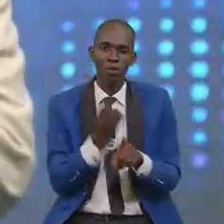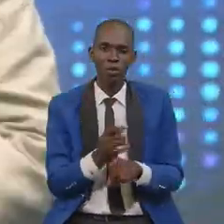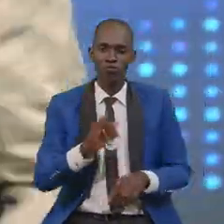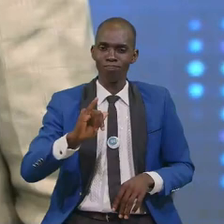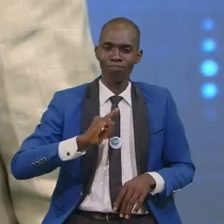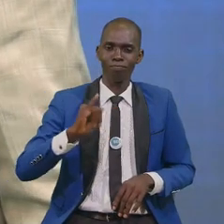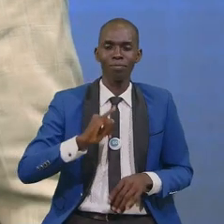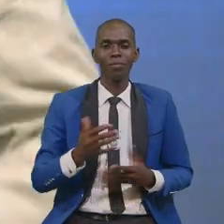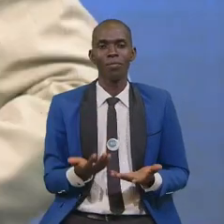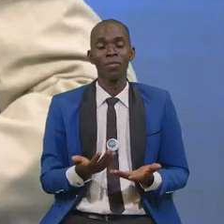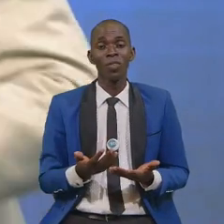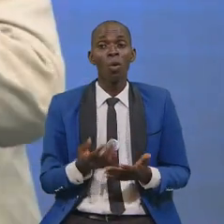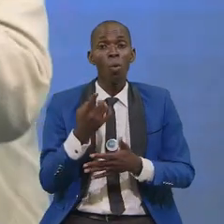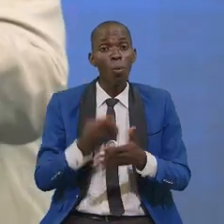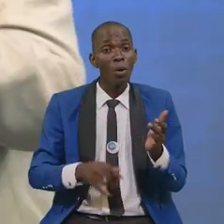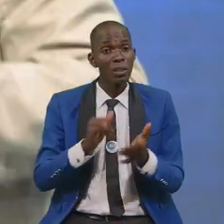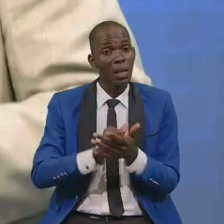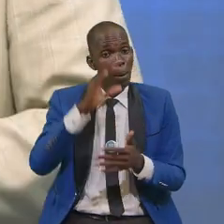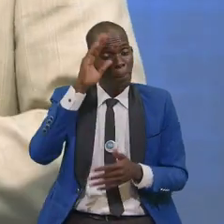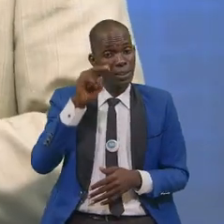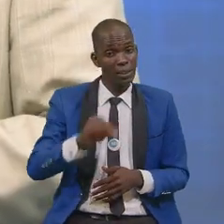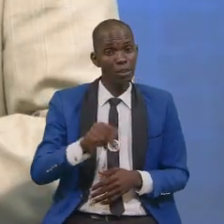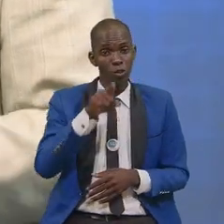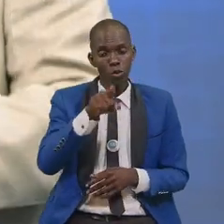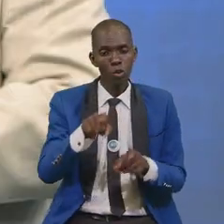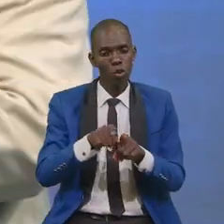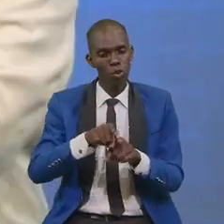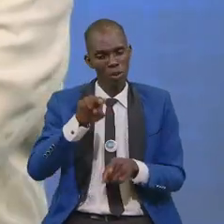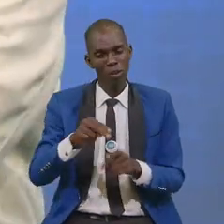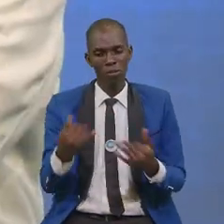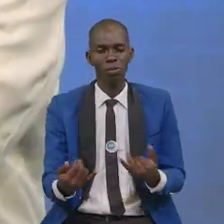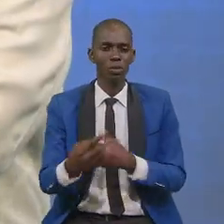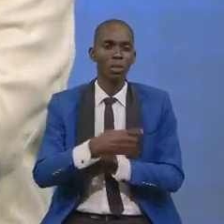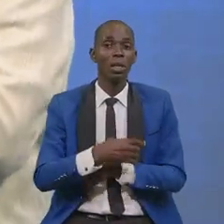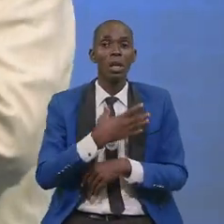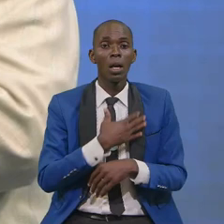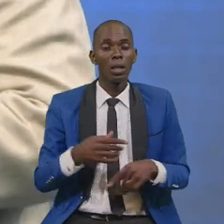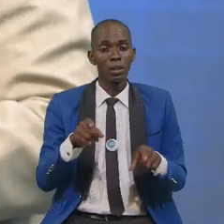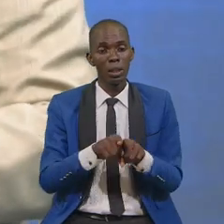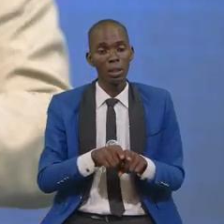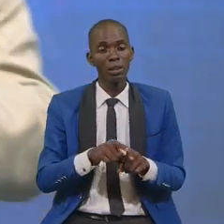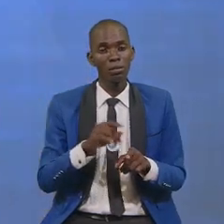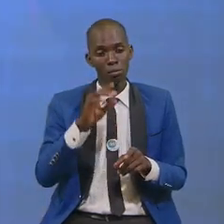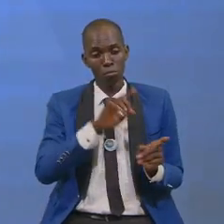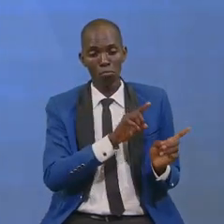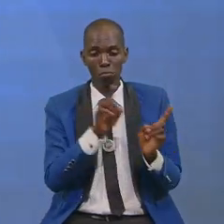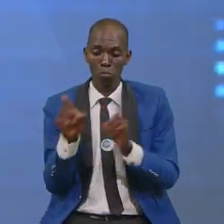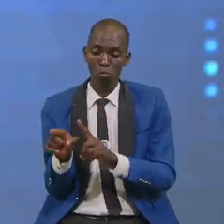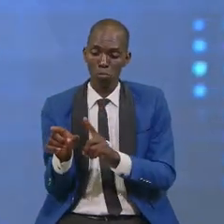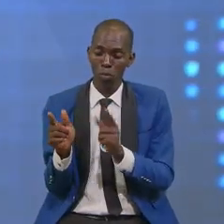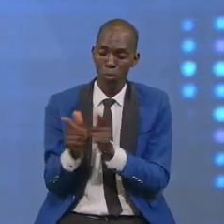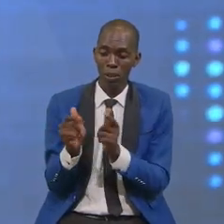What that man needed, you also need today. And as he gave to that man